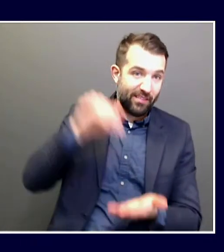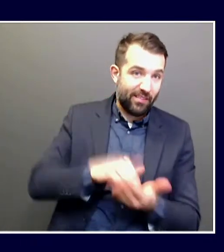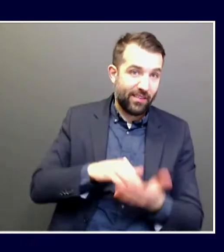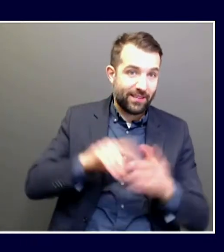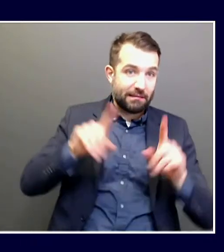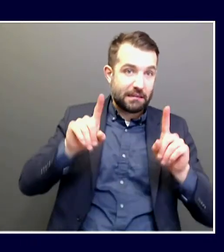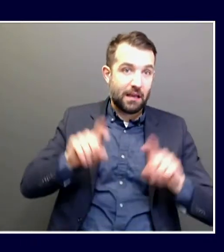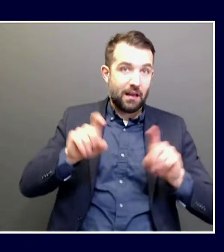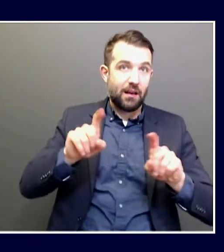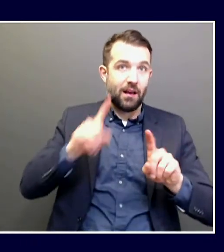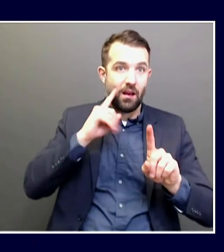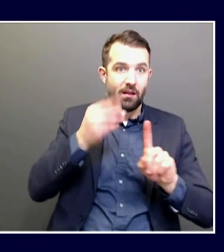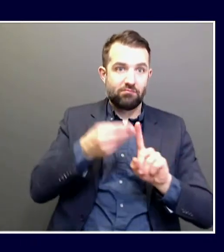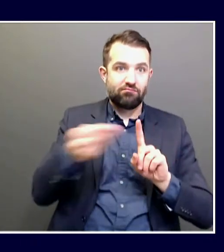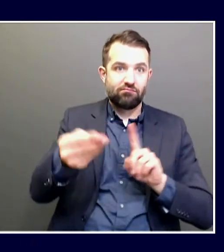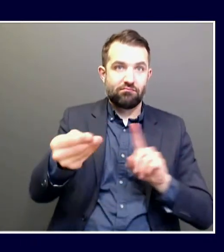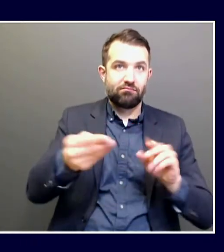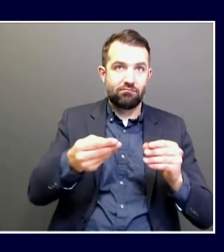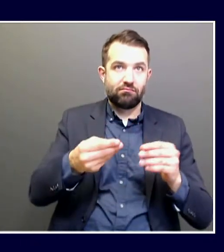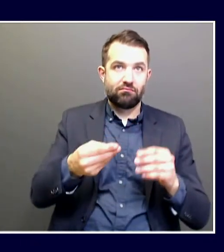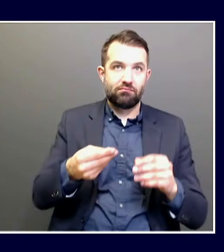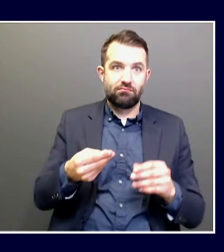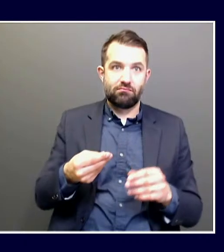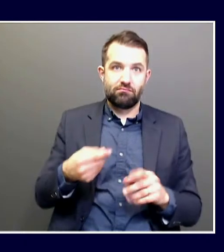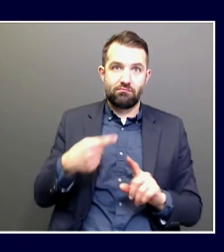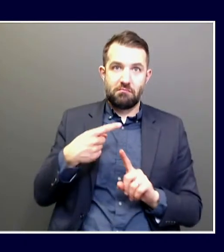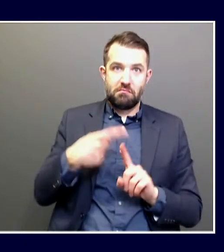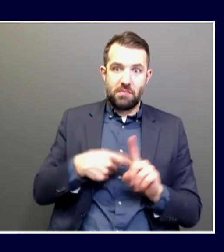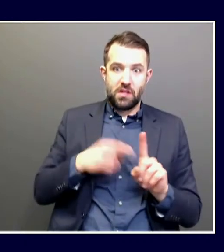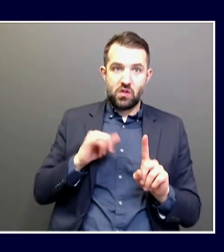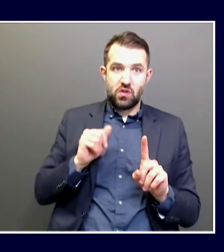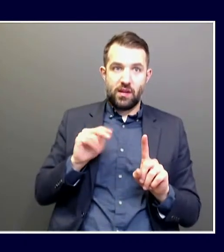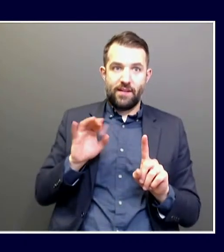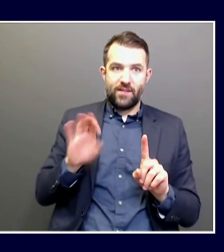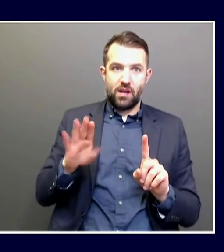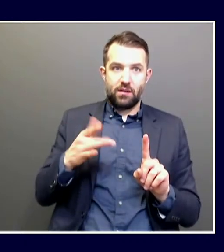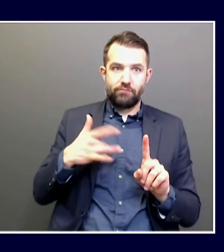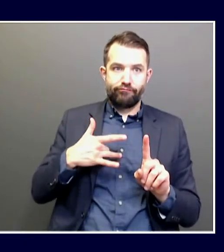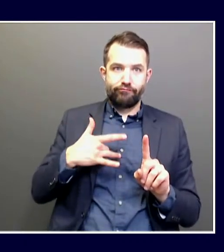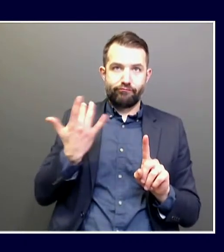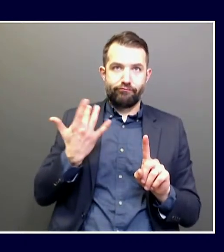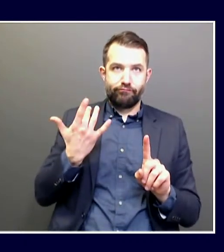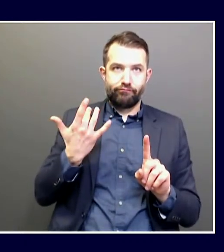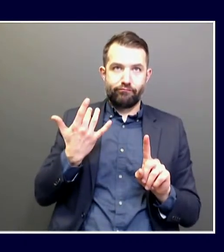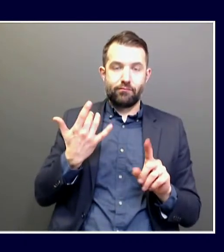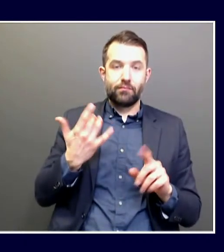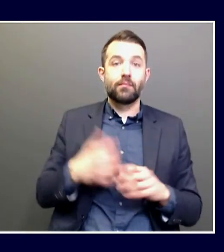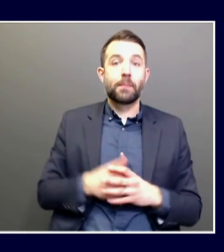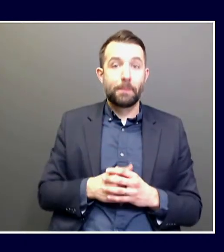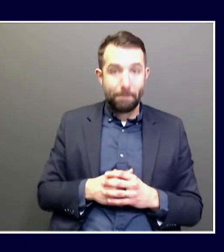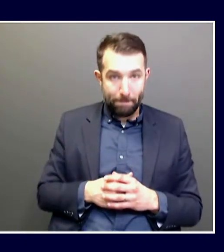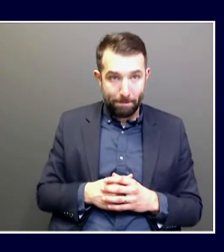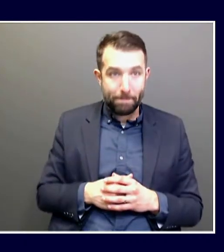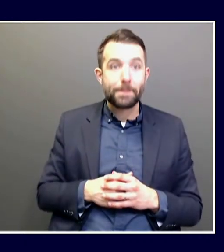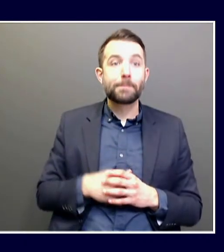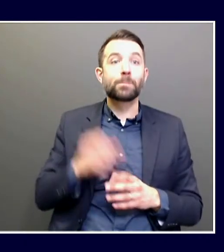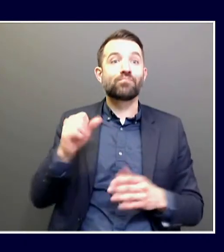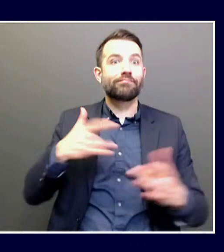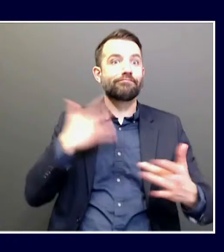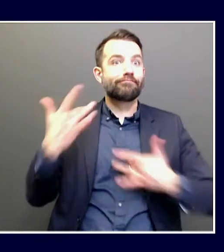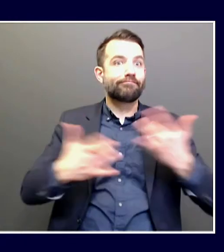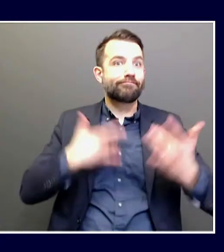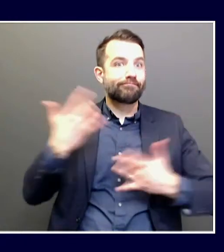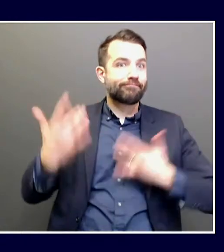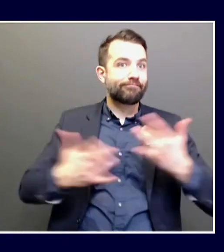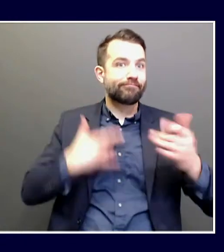next. Do you know what the status of that is? Yeah, so we are very excited that we have started to see the arrival of